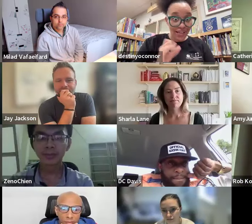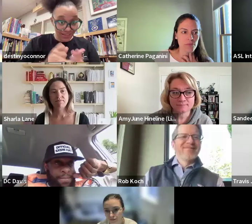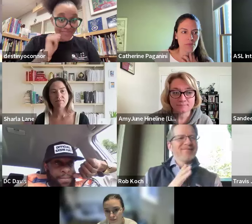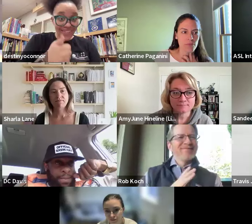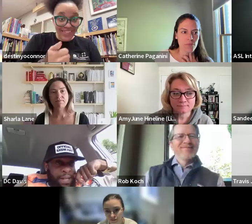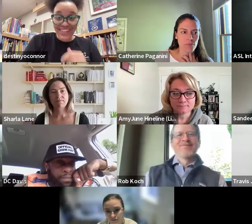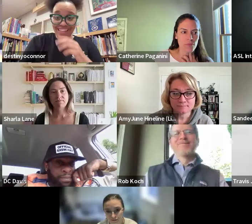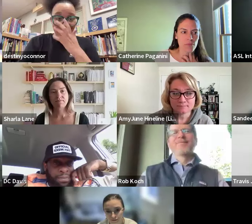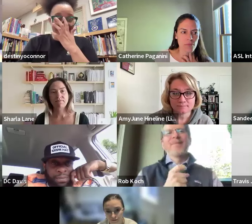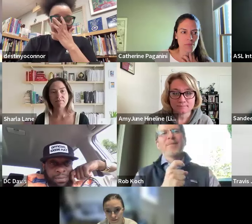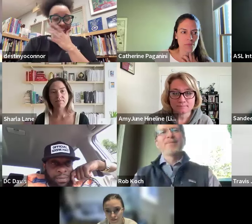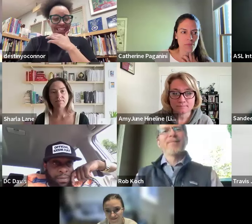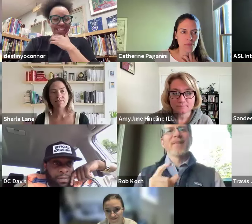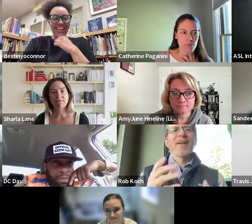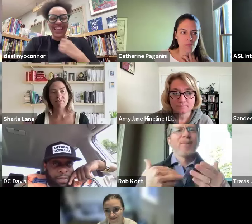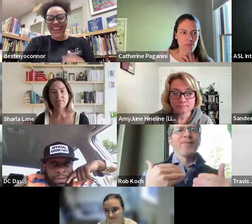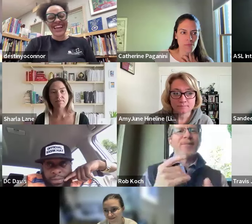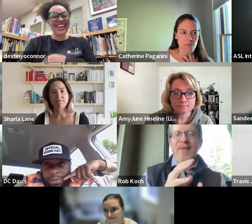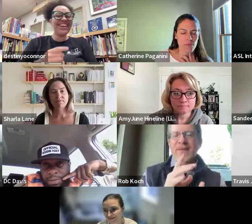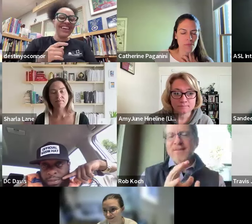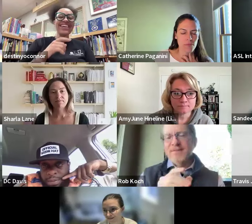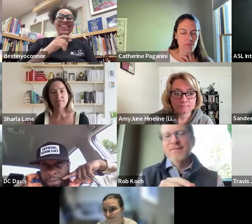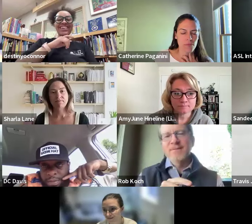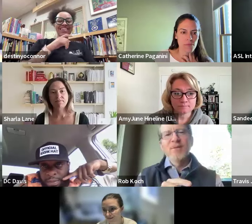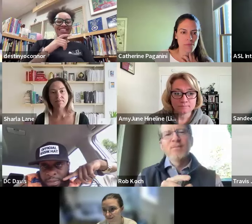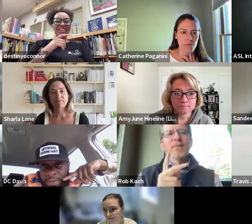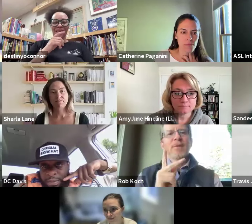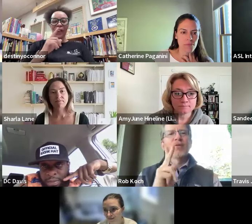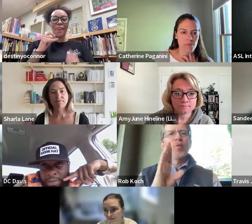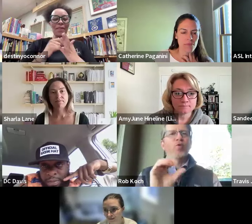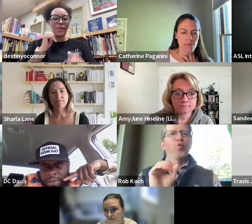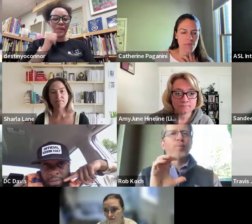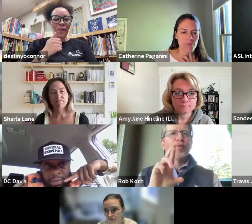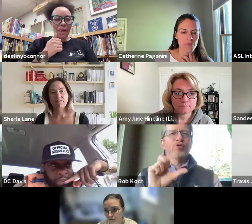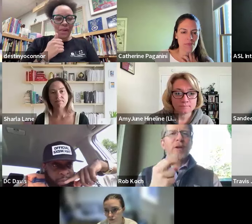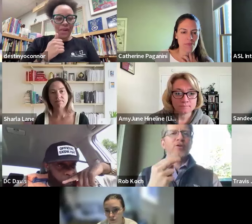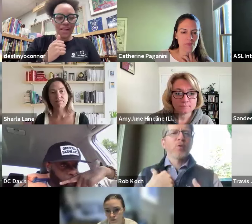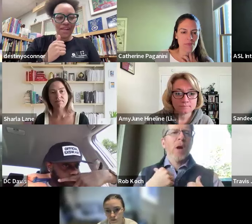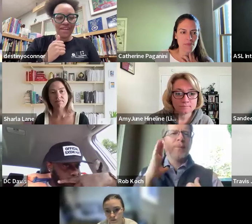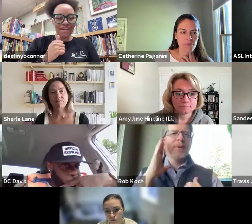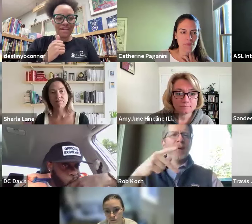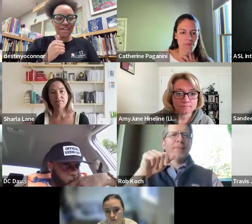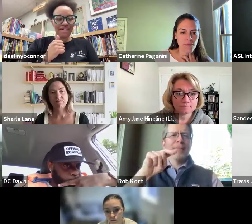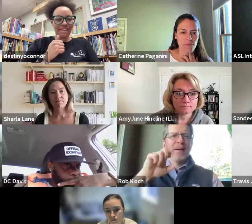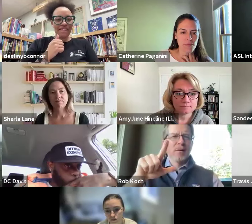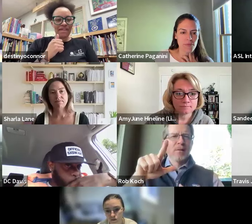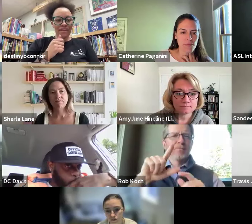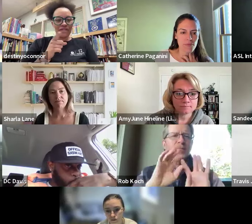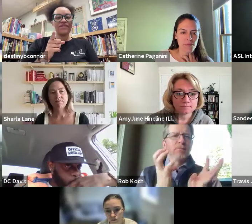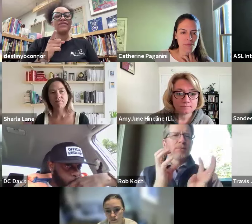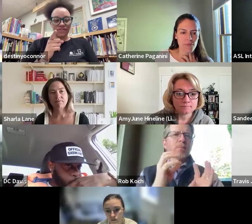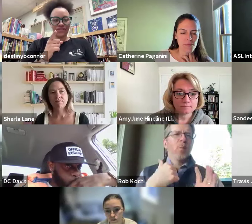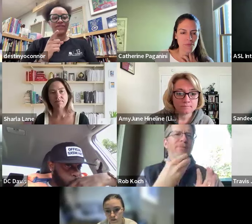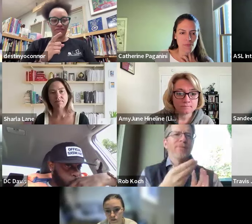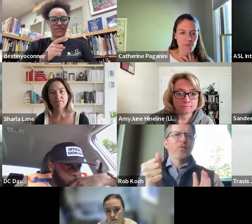Is that right, tomorrow? Is it Rob? Rob says, no, I'm just joking. Anyways, okay, no. So Cube Crash is